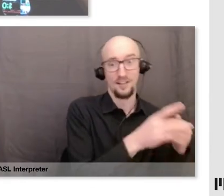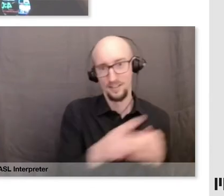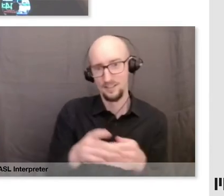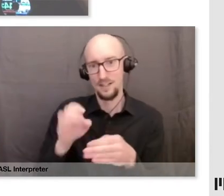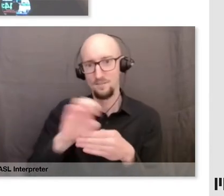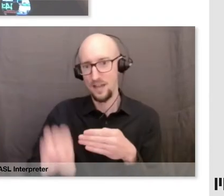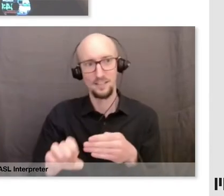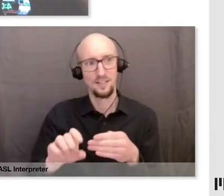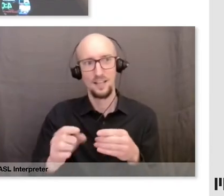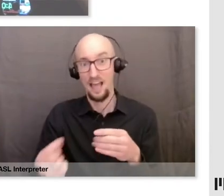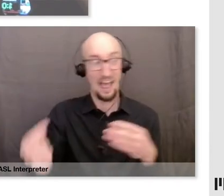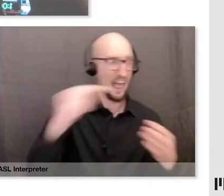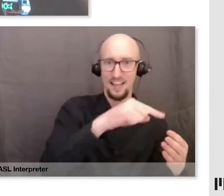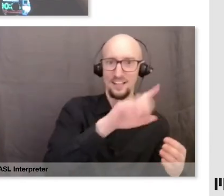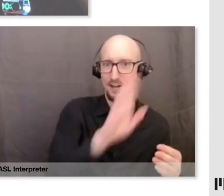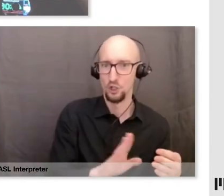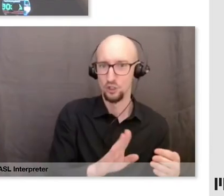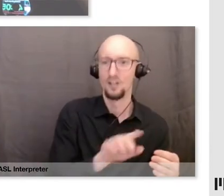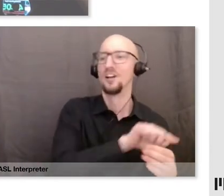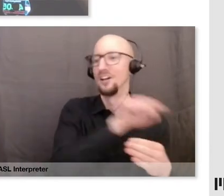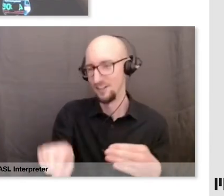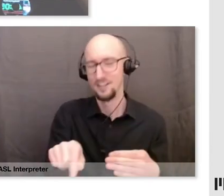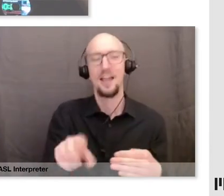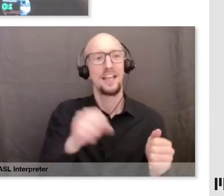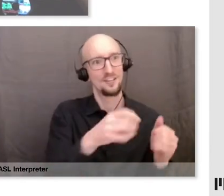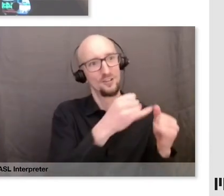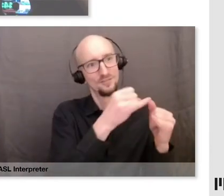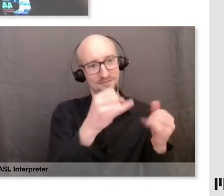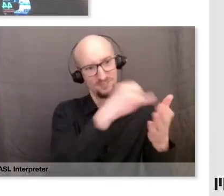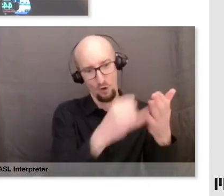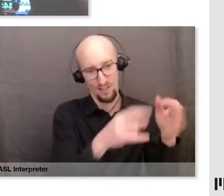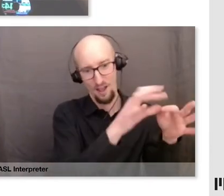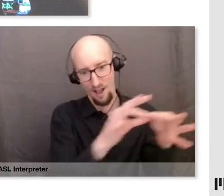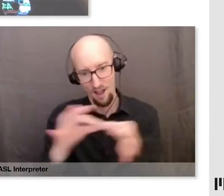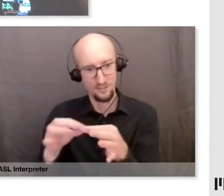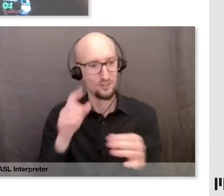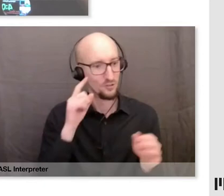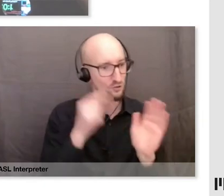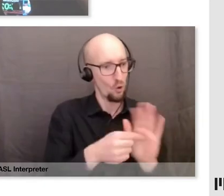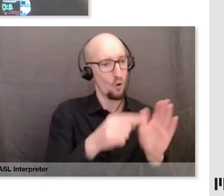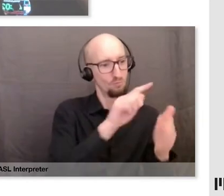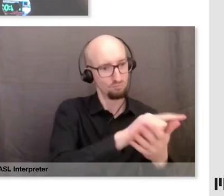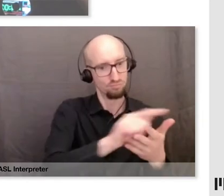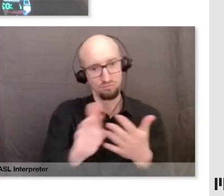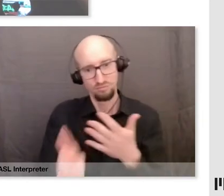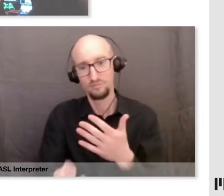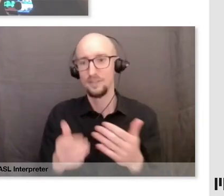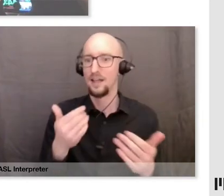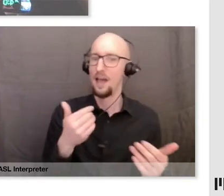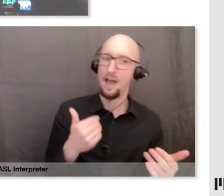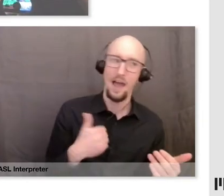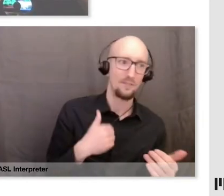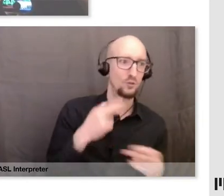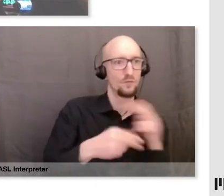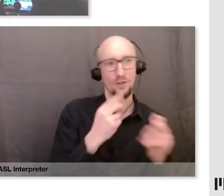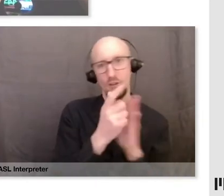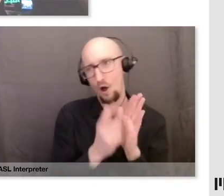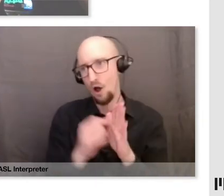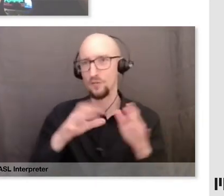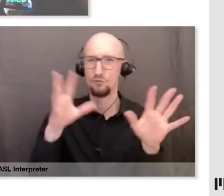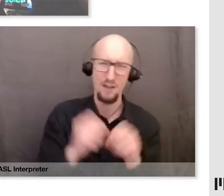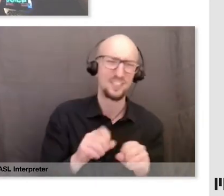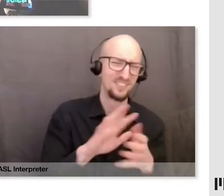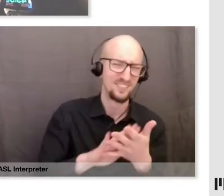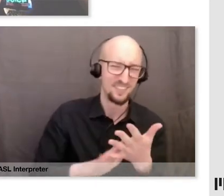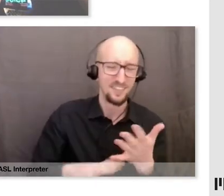you can actually draw a line and connect the dots because you have these principles, these universal law of gravitation, et cetera, et cetera. So it's very